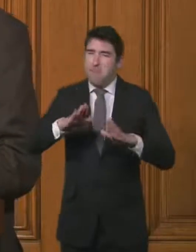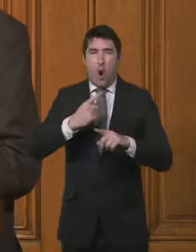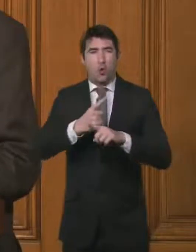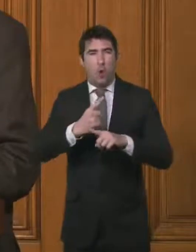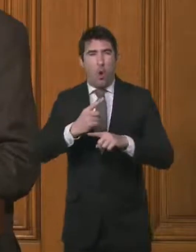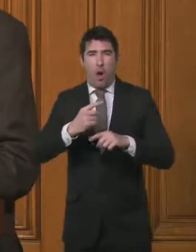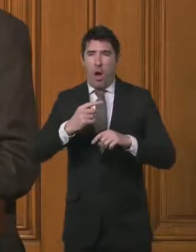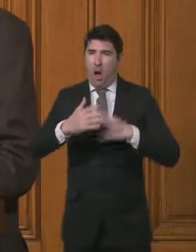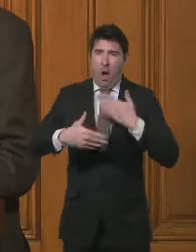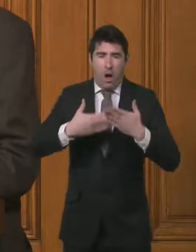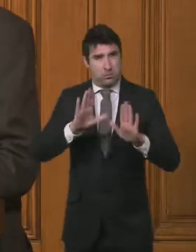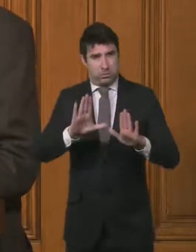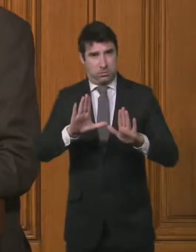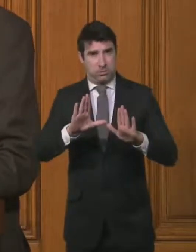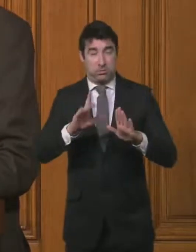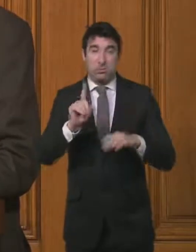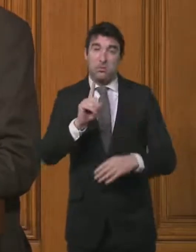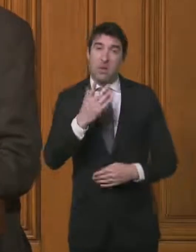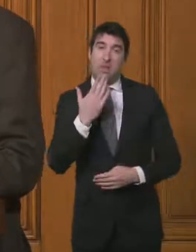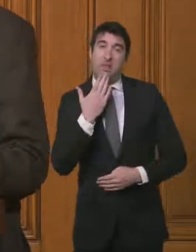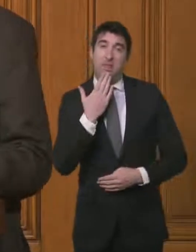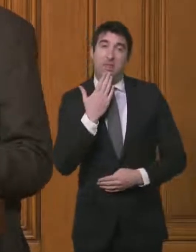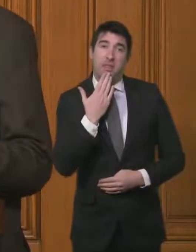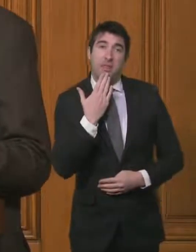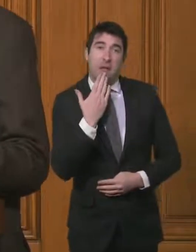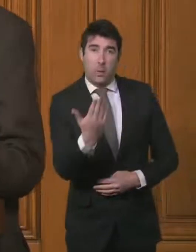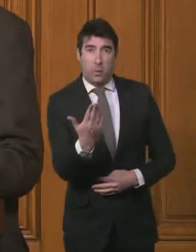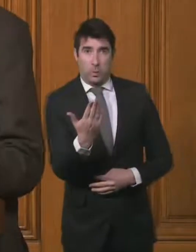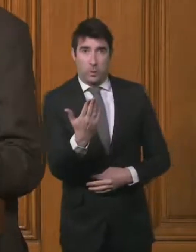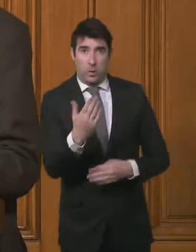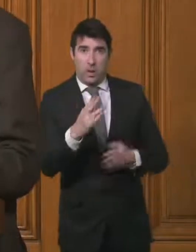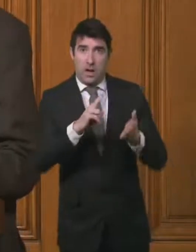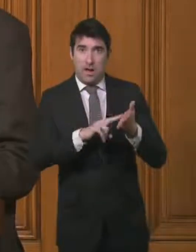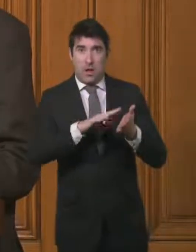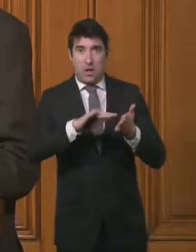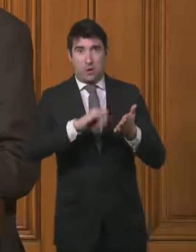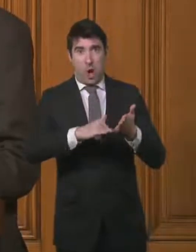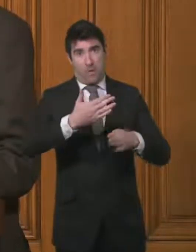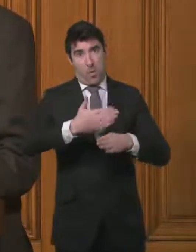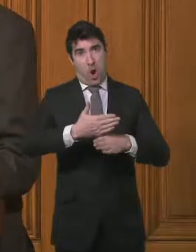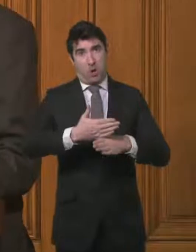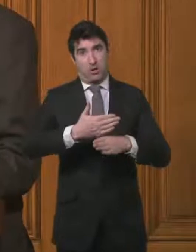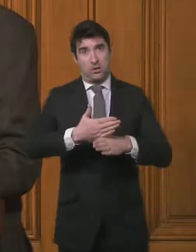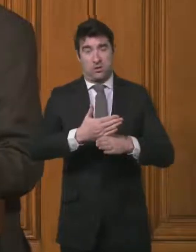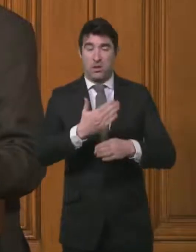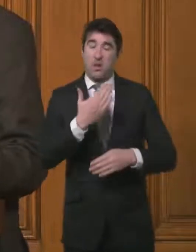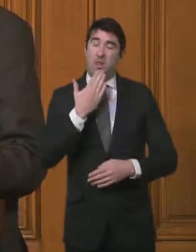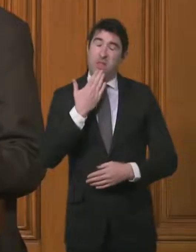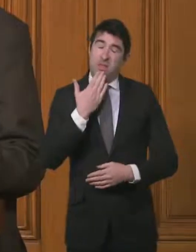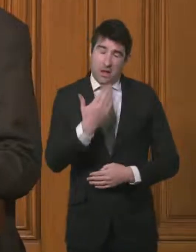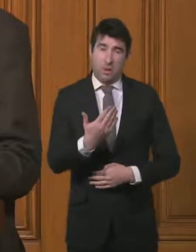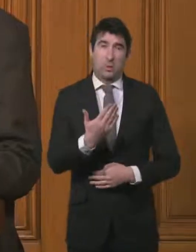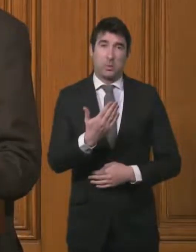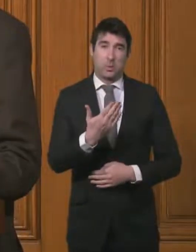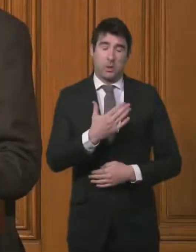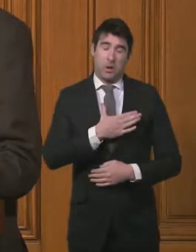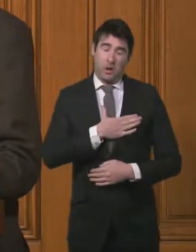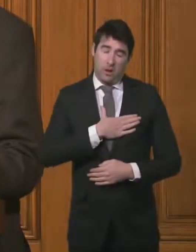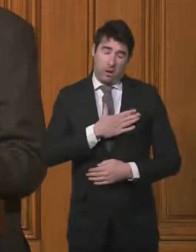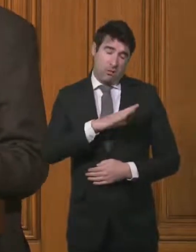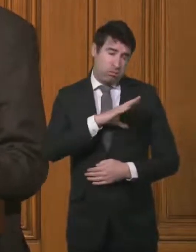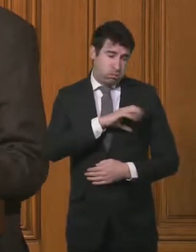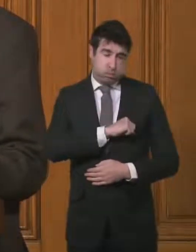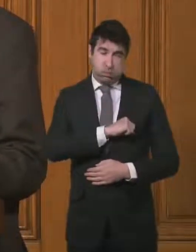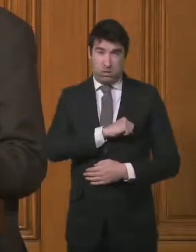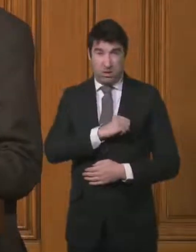worked incredibly hard over this year managing patients from this pandemic, and over the festive period they